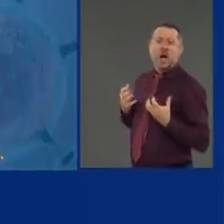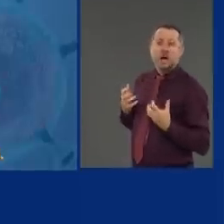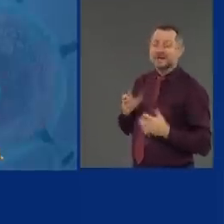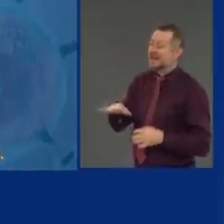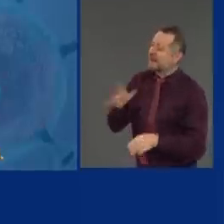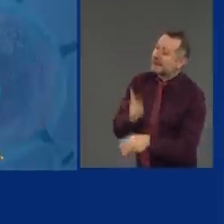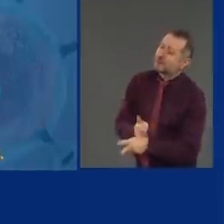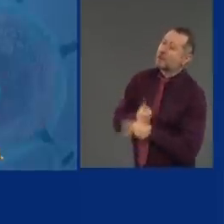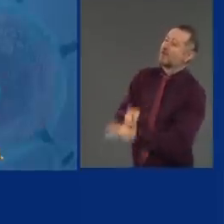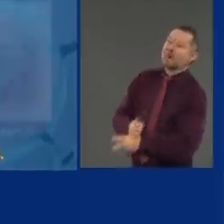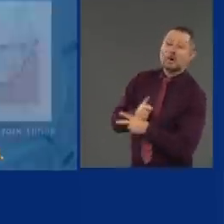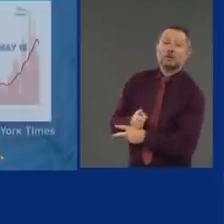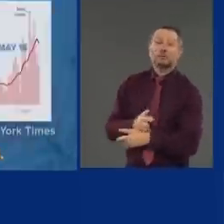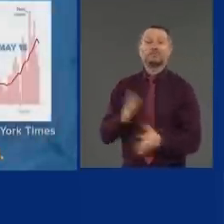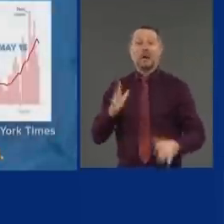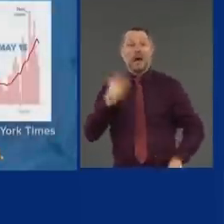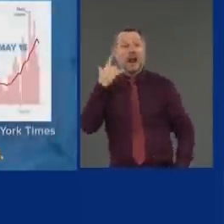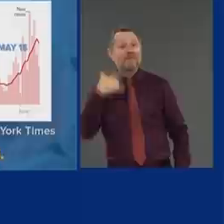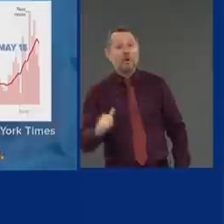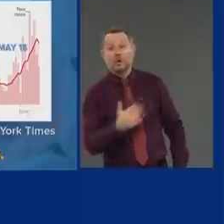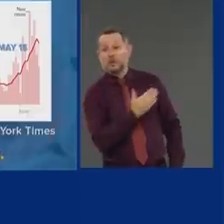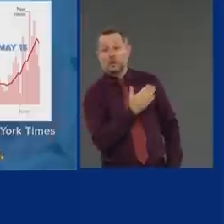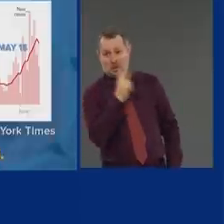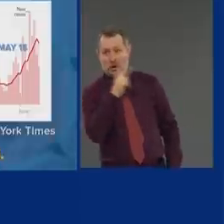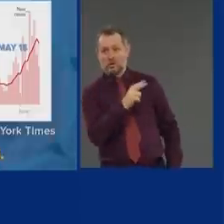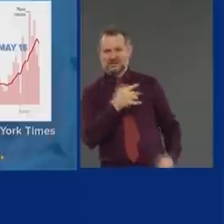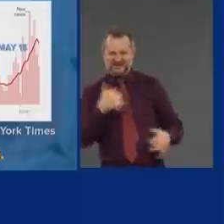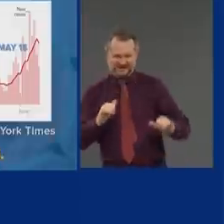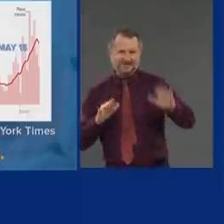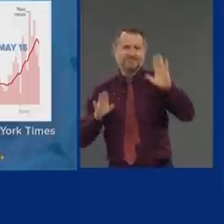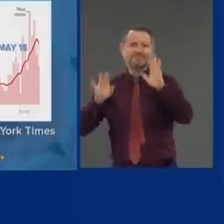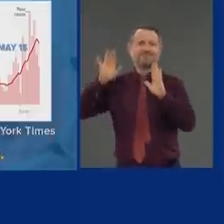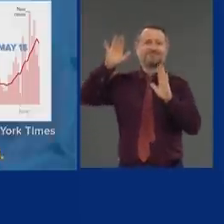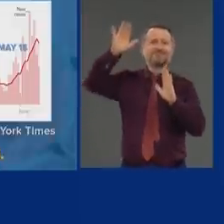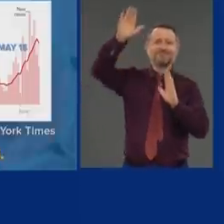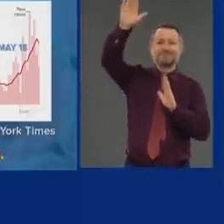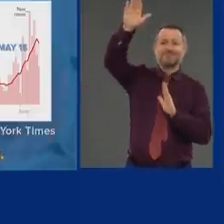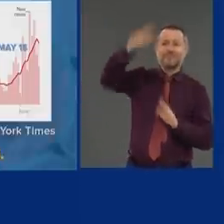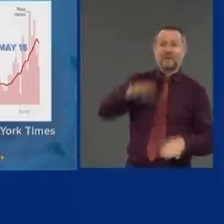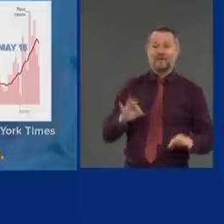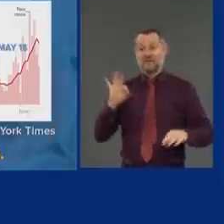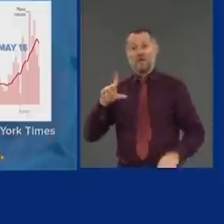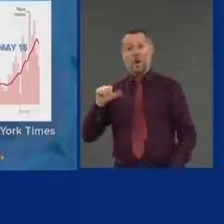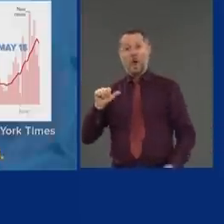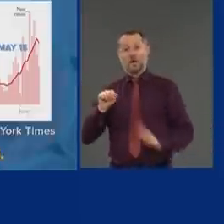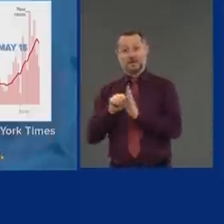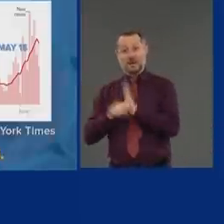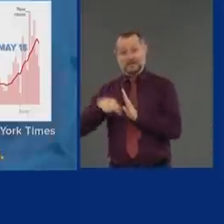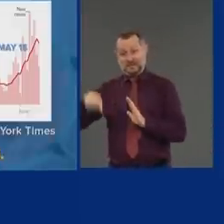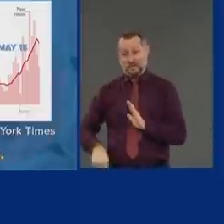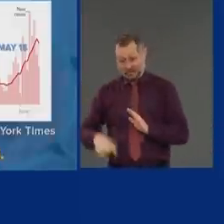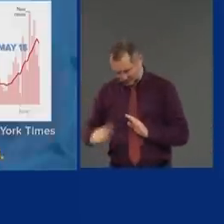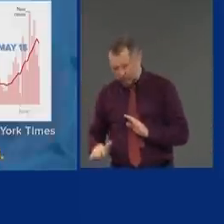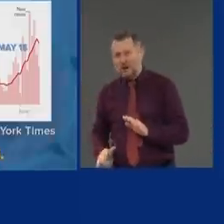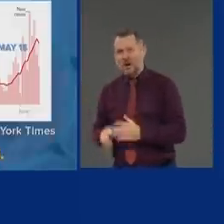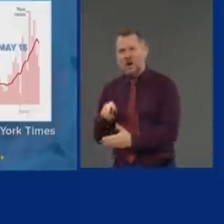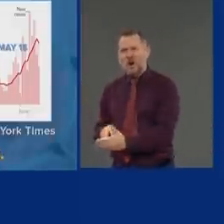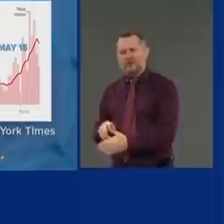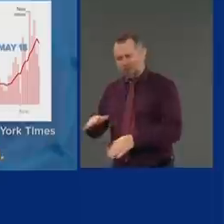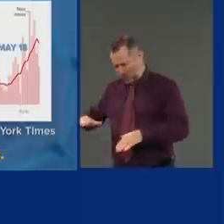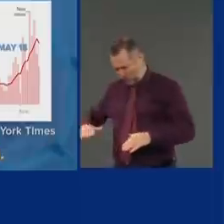California, the cases are still going up. Florida, the cases are going up. Look at those curves around the